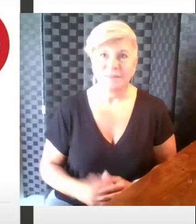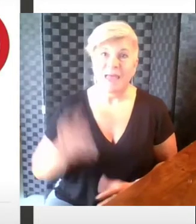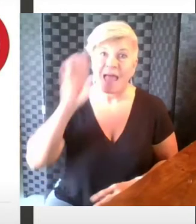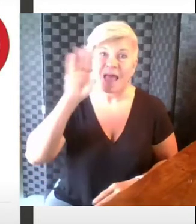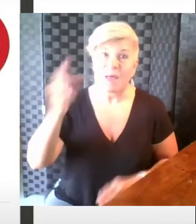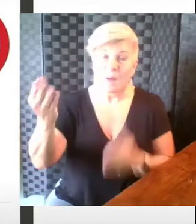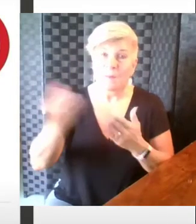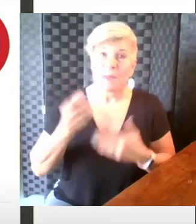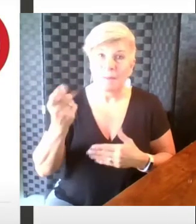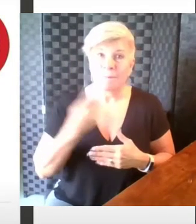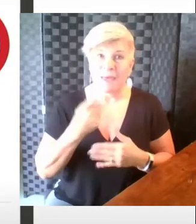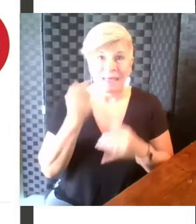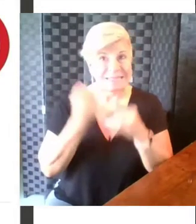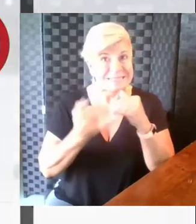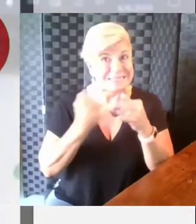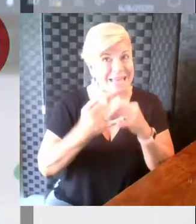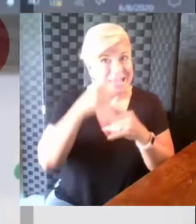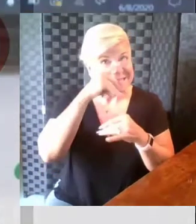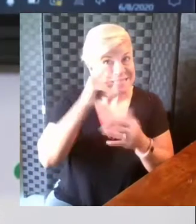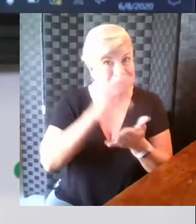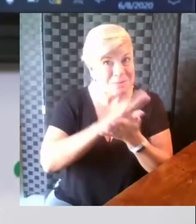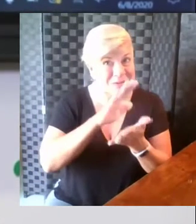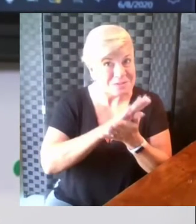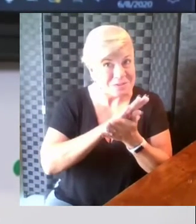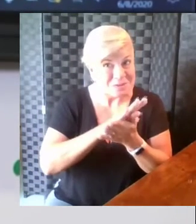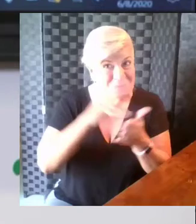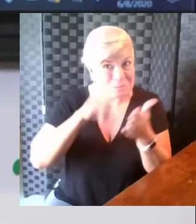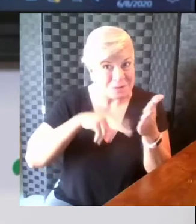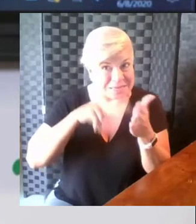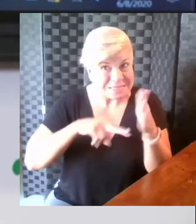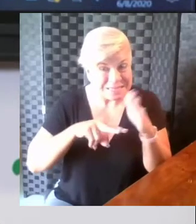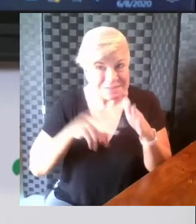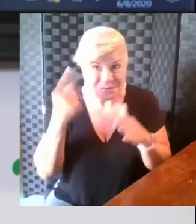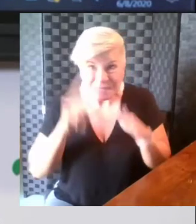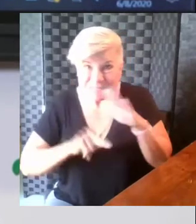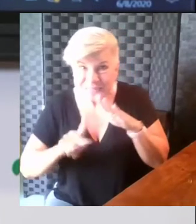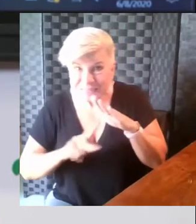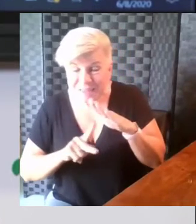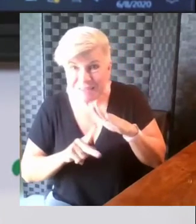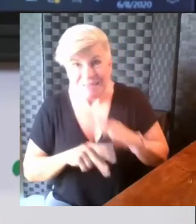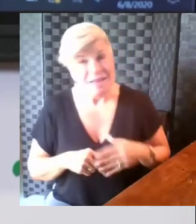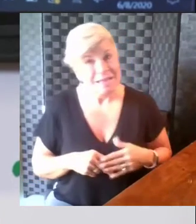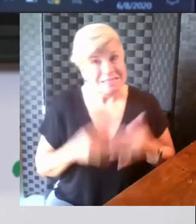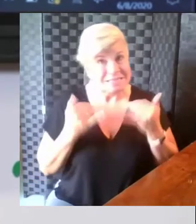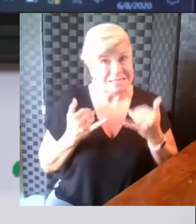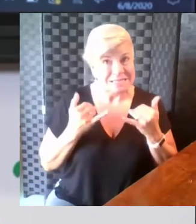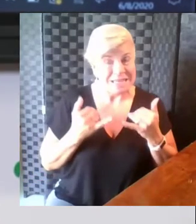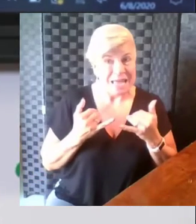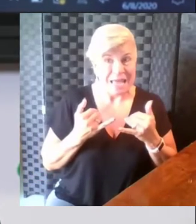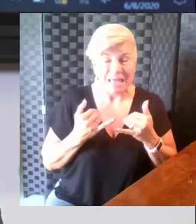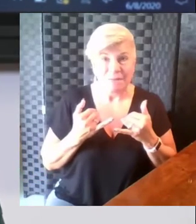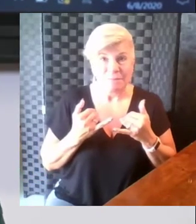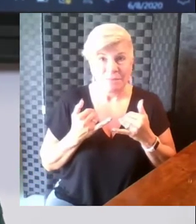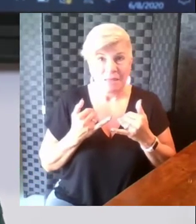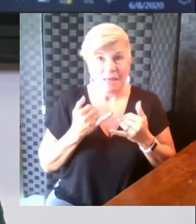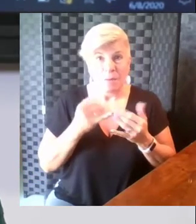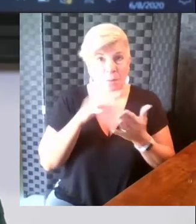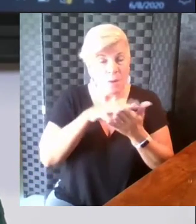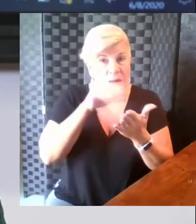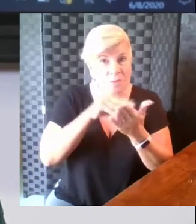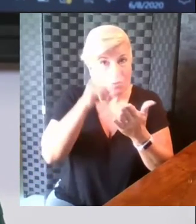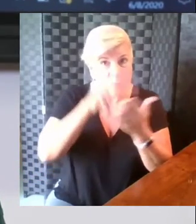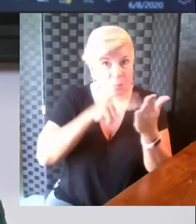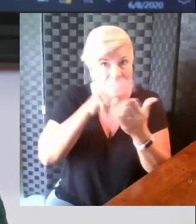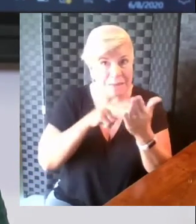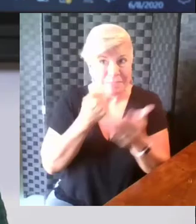Hello, welcome back to our final summer school lesson for kindergarten students. This is a lesson for kindergarten students who did kindergarten last year and are getting